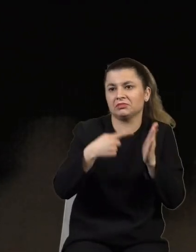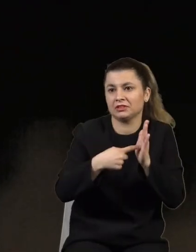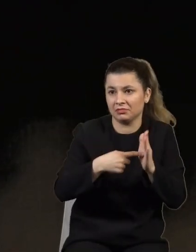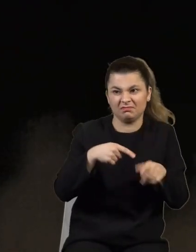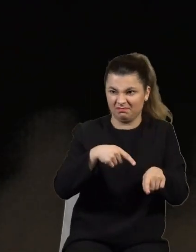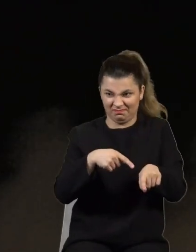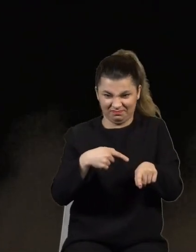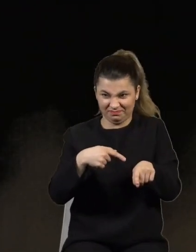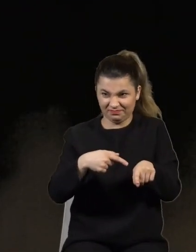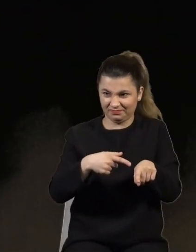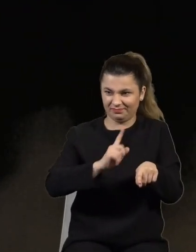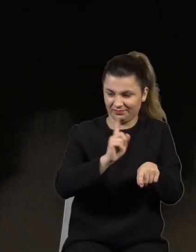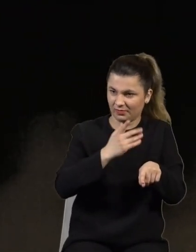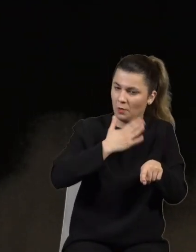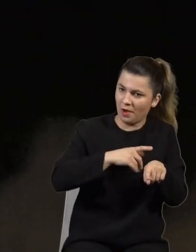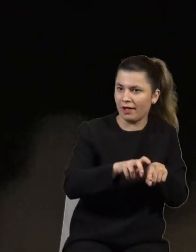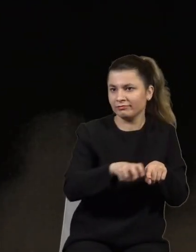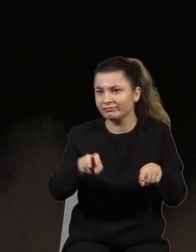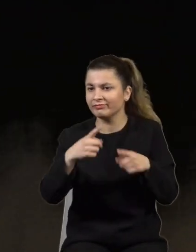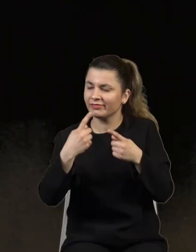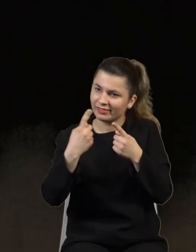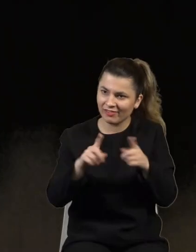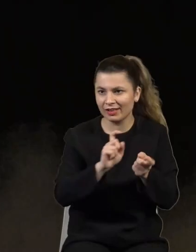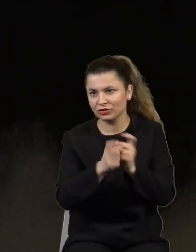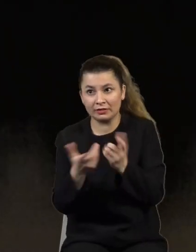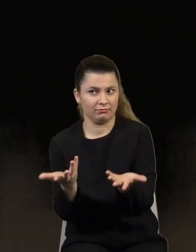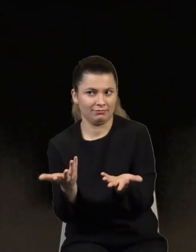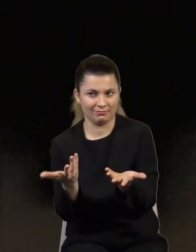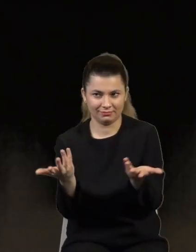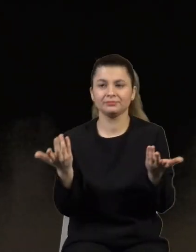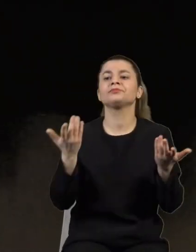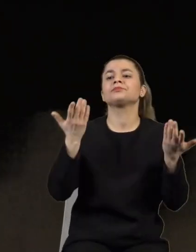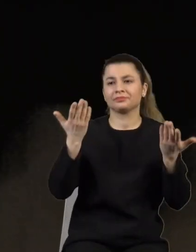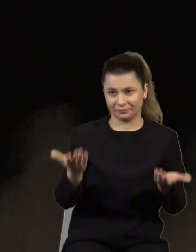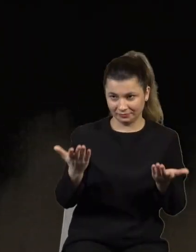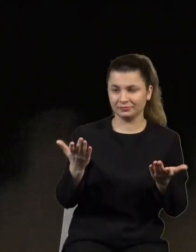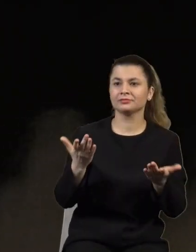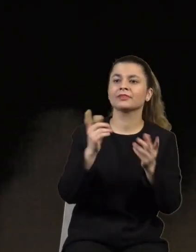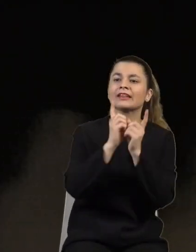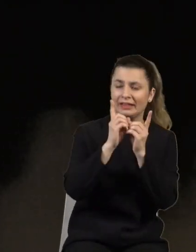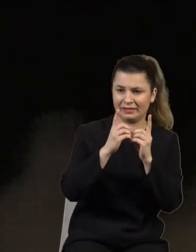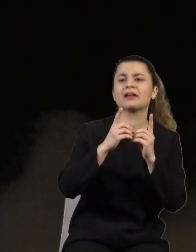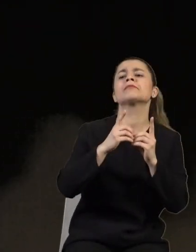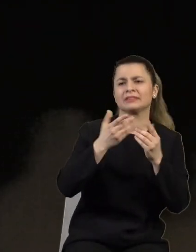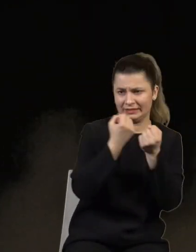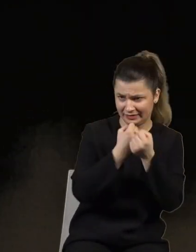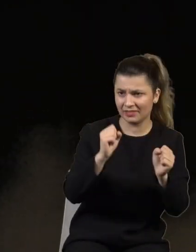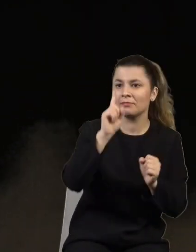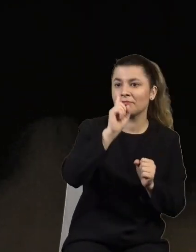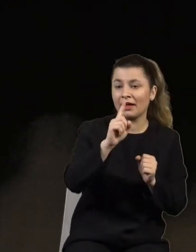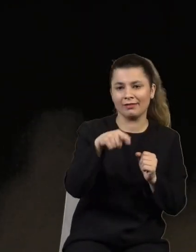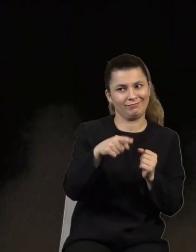cybersecurity is now also one of the biggest challenges before us.